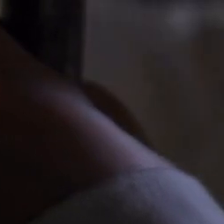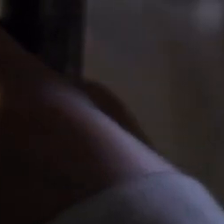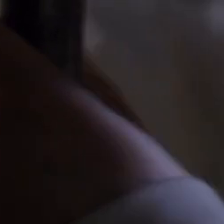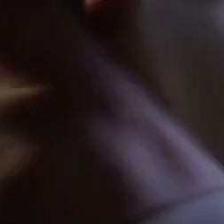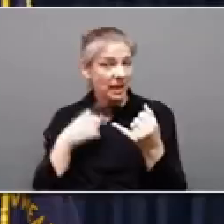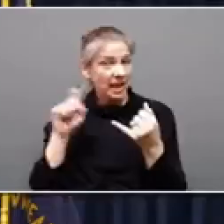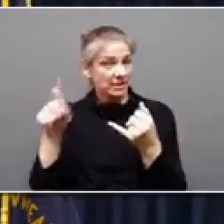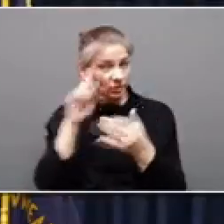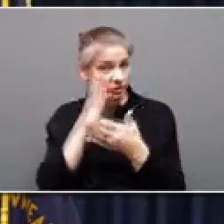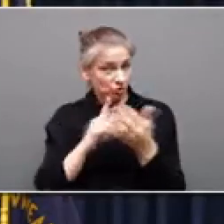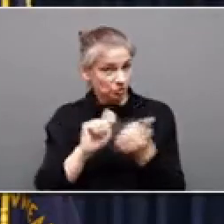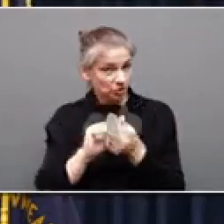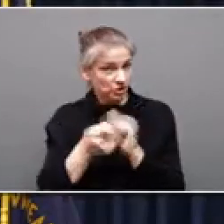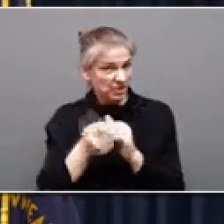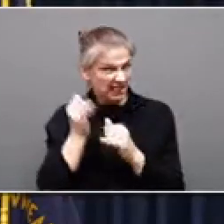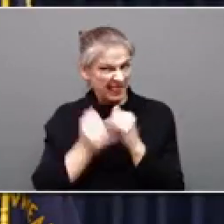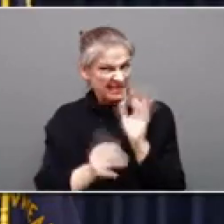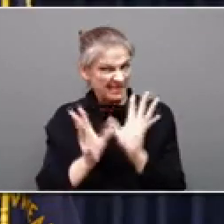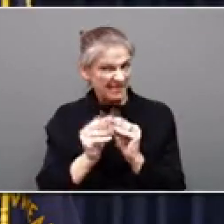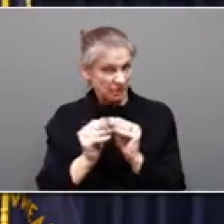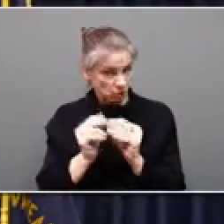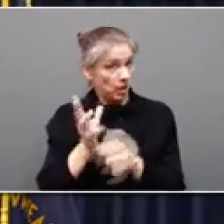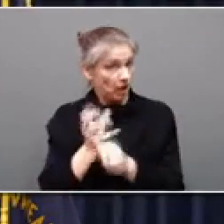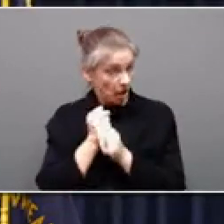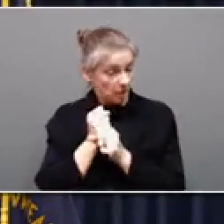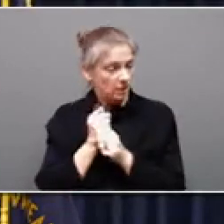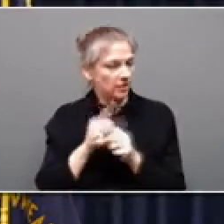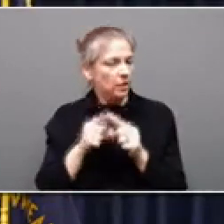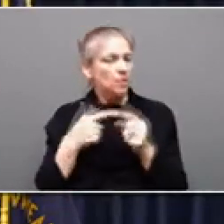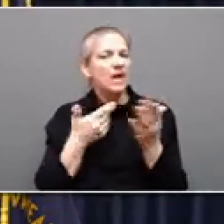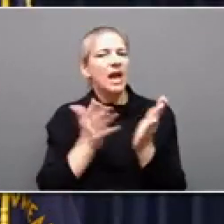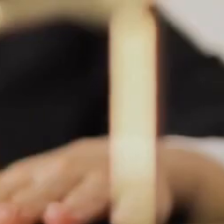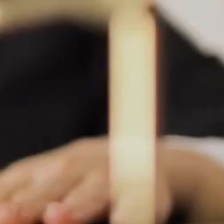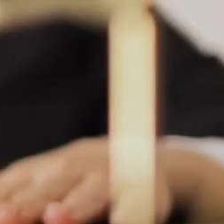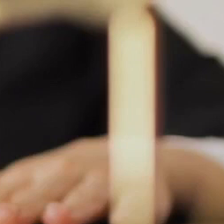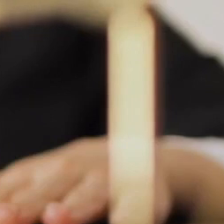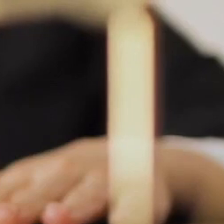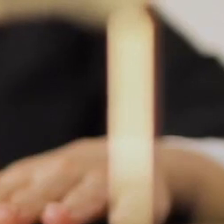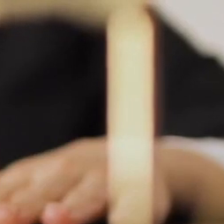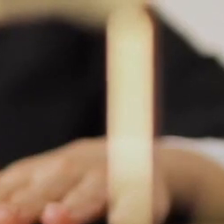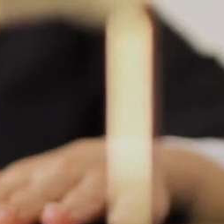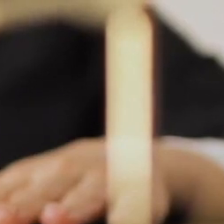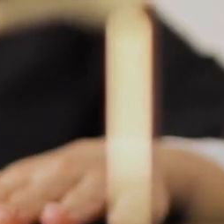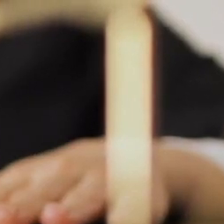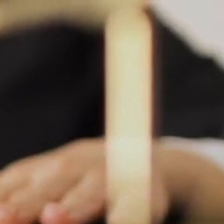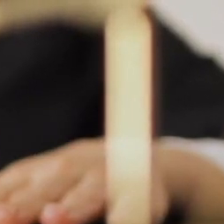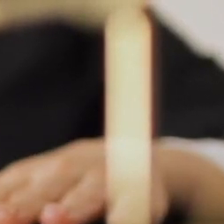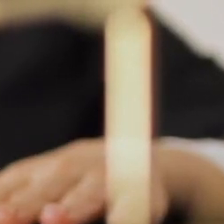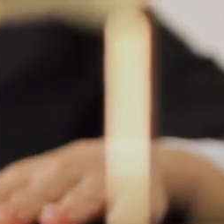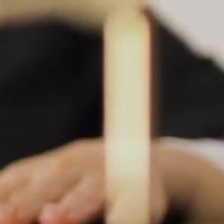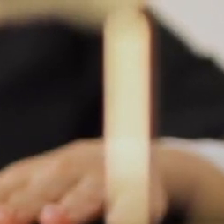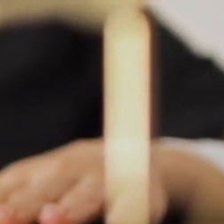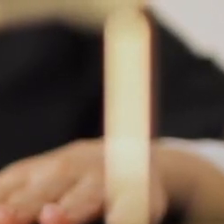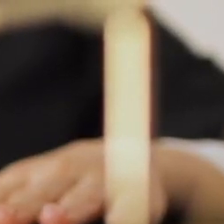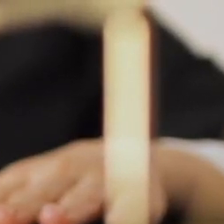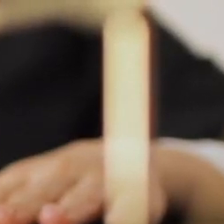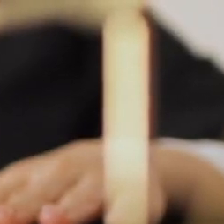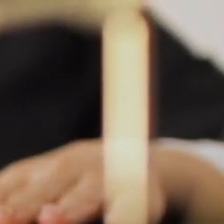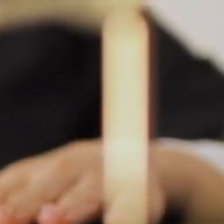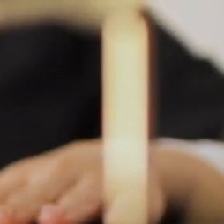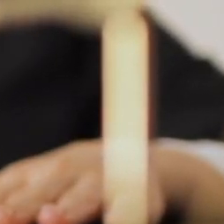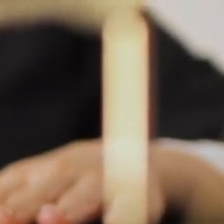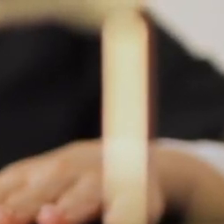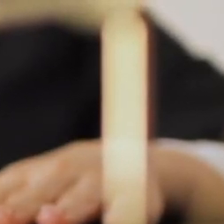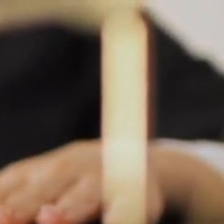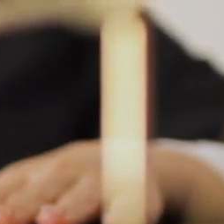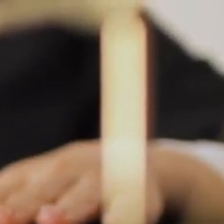some changes in the last session and got them. And then we've asked for some things in the current budget that we have not received. He says that although they've worked